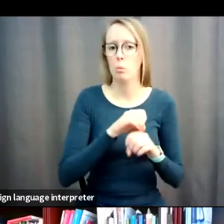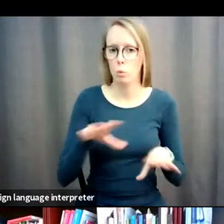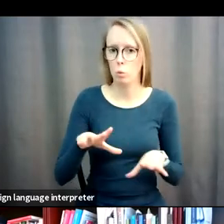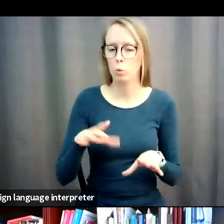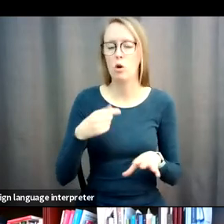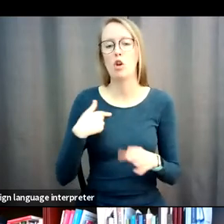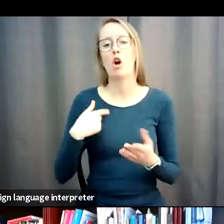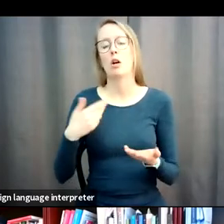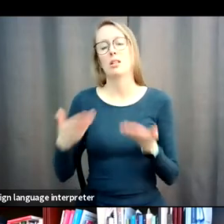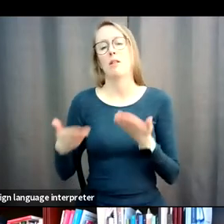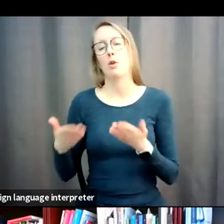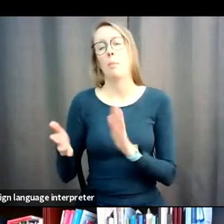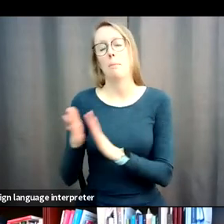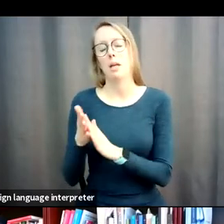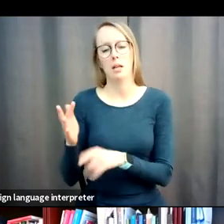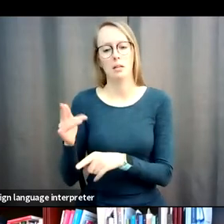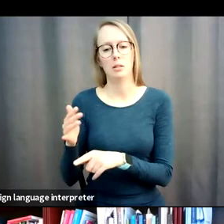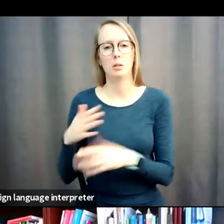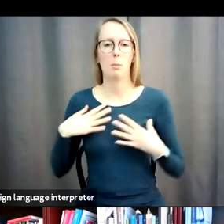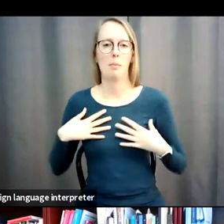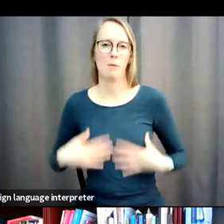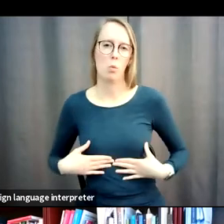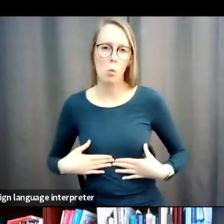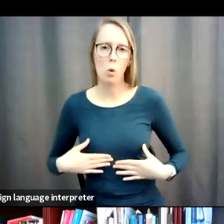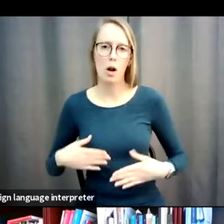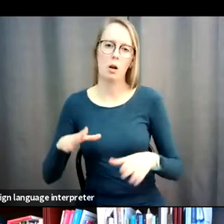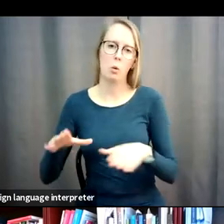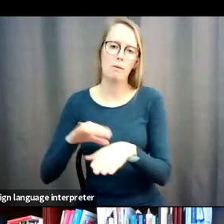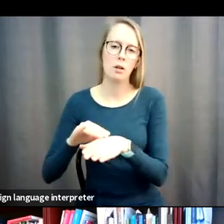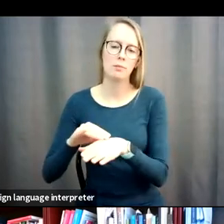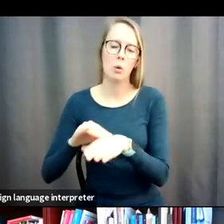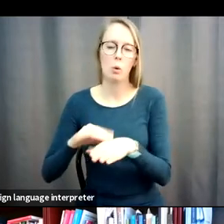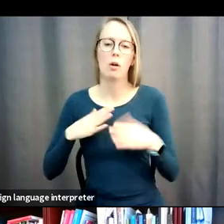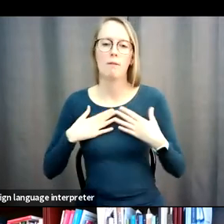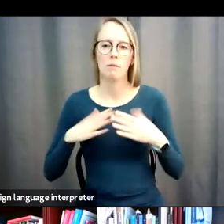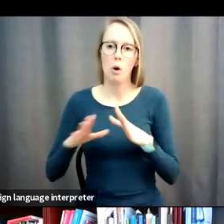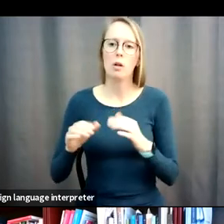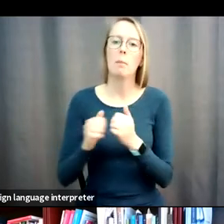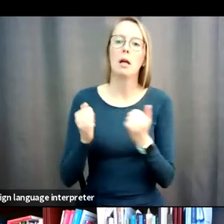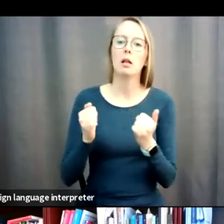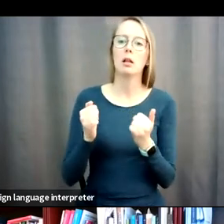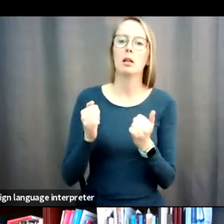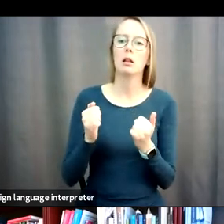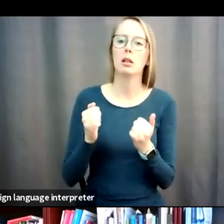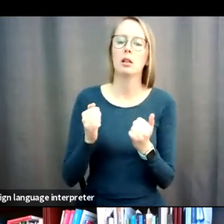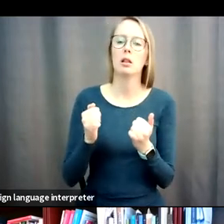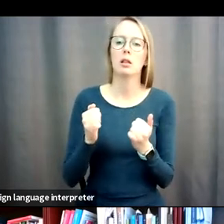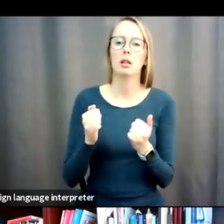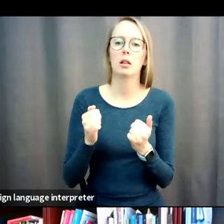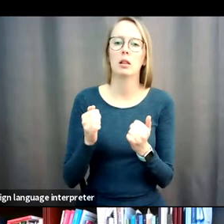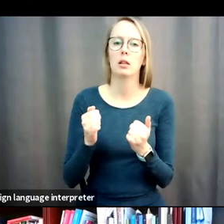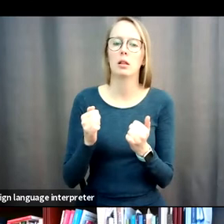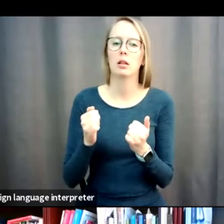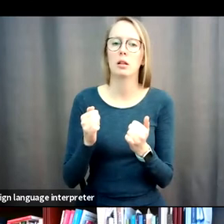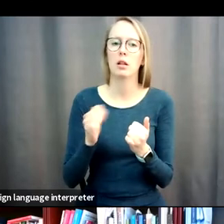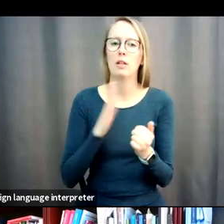relation to healthcare, but it's of course a general right of the child. It's not in the